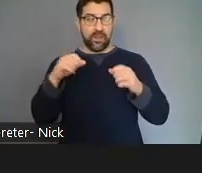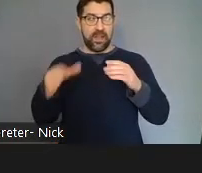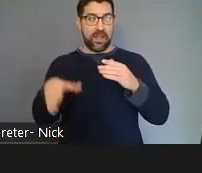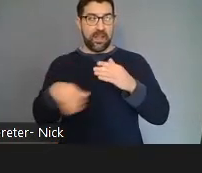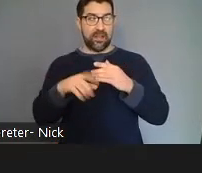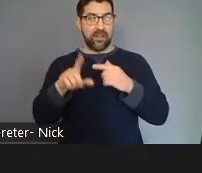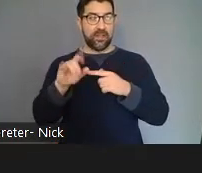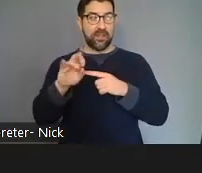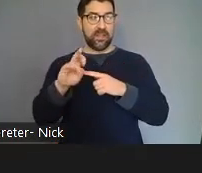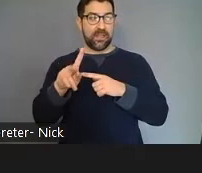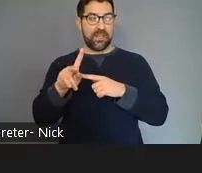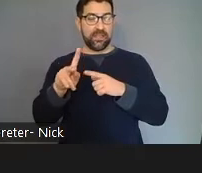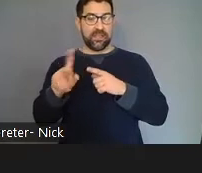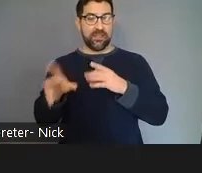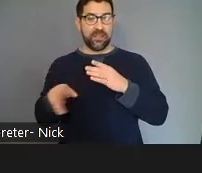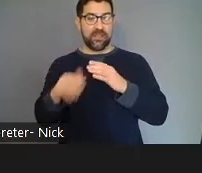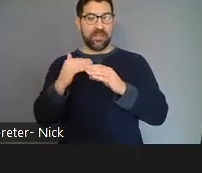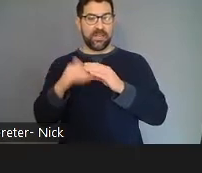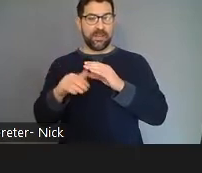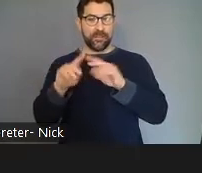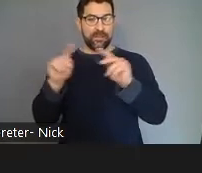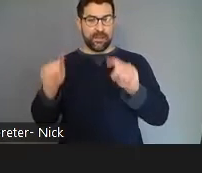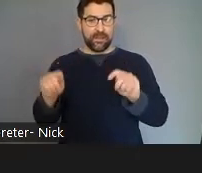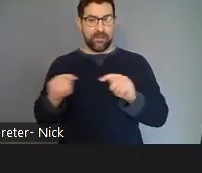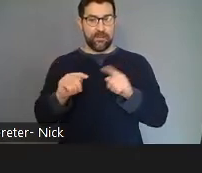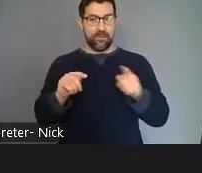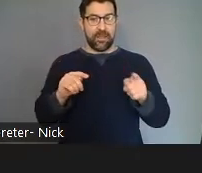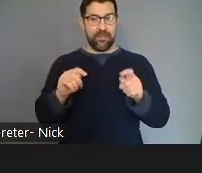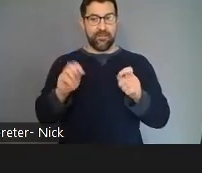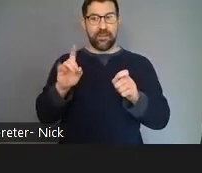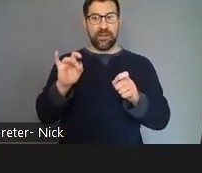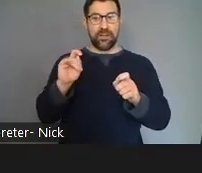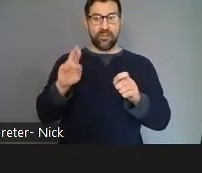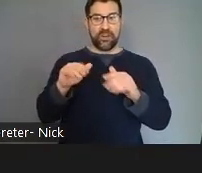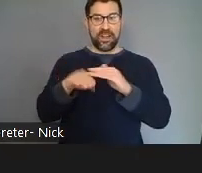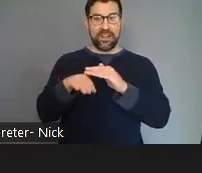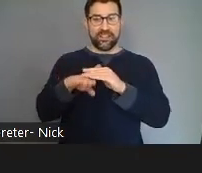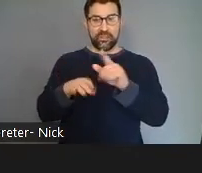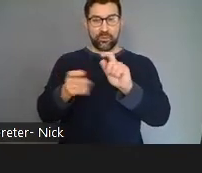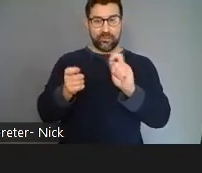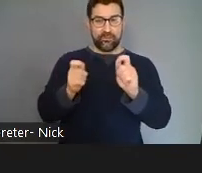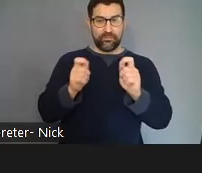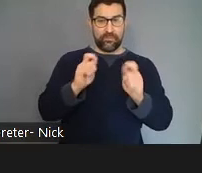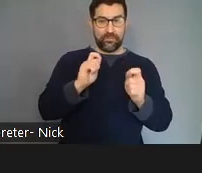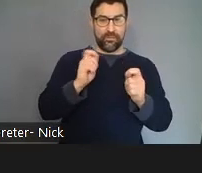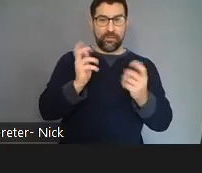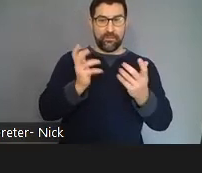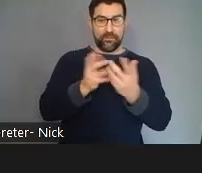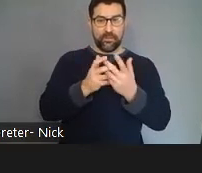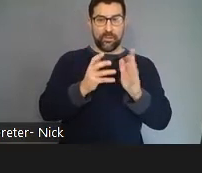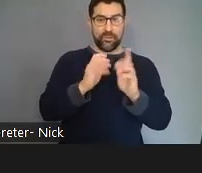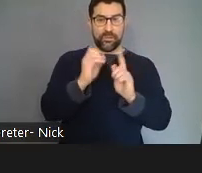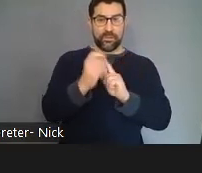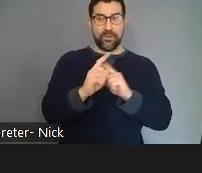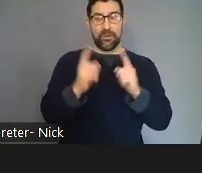that I created, and I can give you like editor access and you can like tweak it a bit to make it work for you. But it did end up